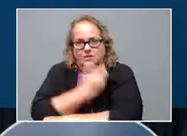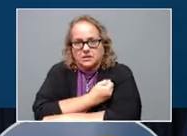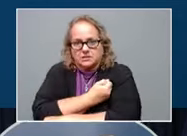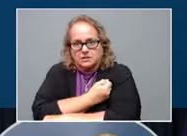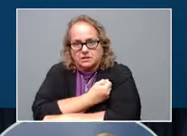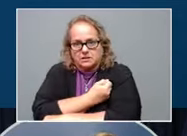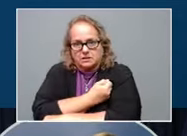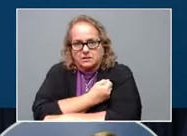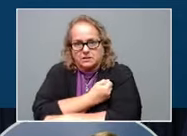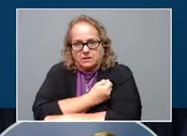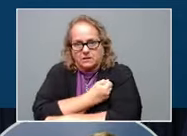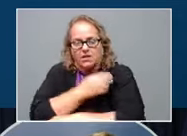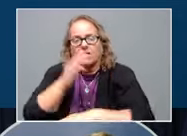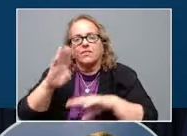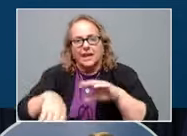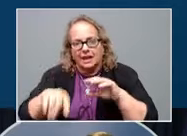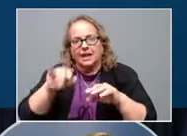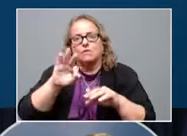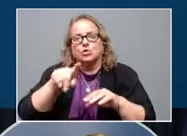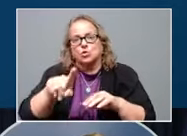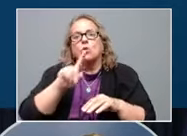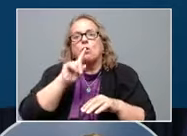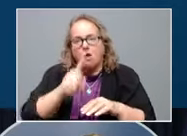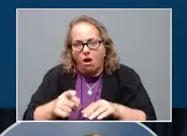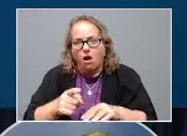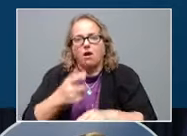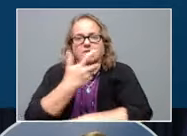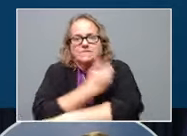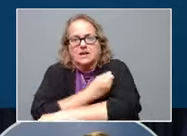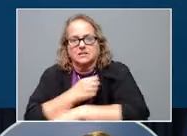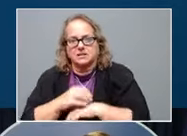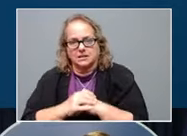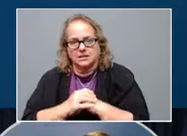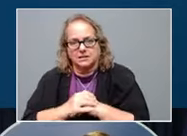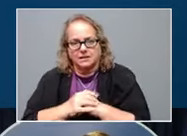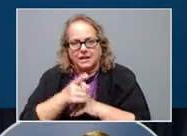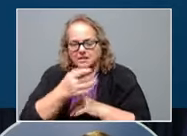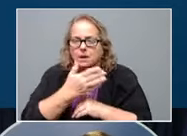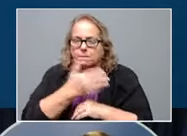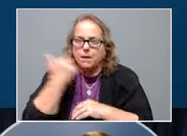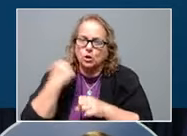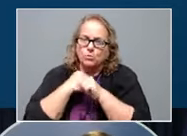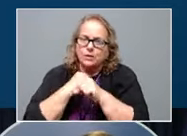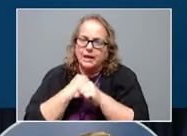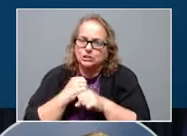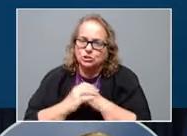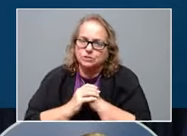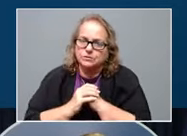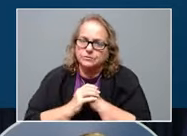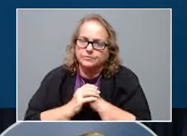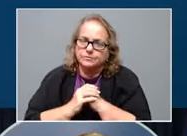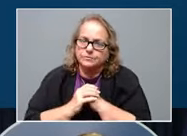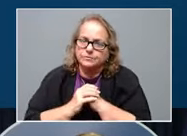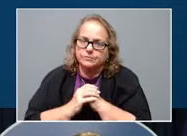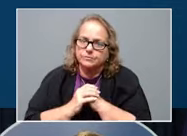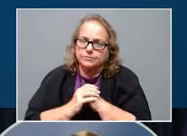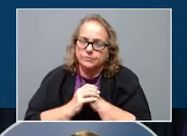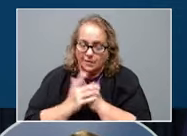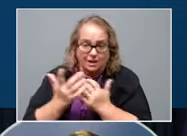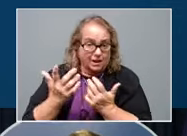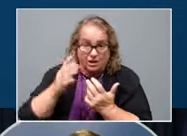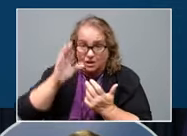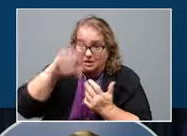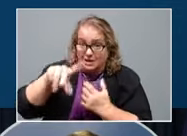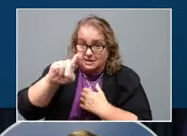And that is, again, better protection, albeit against a more difficult adversary than